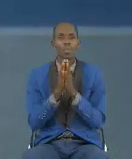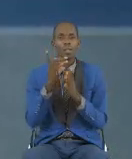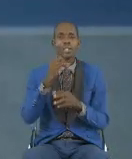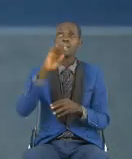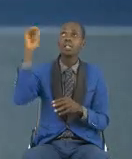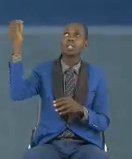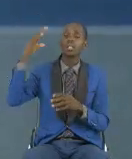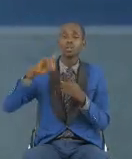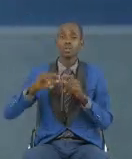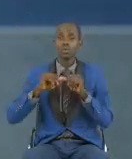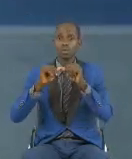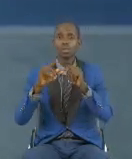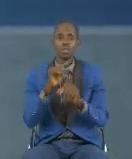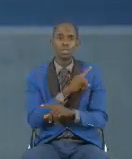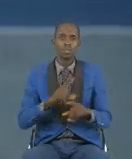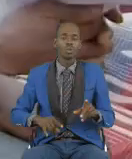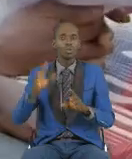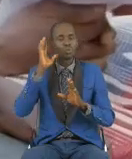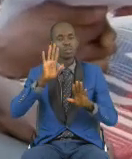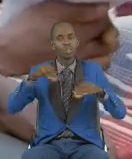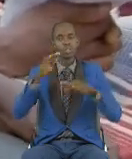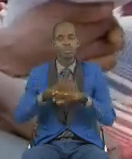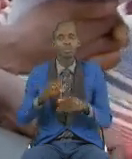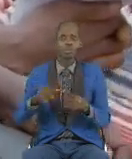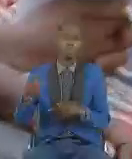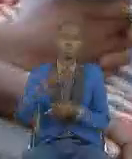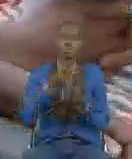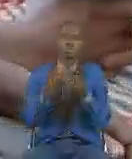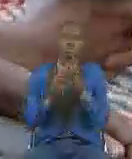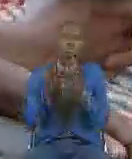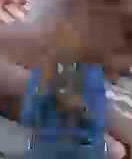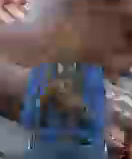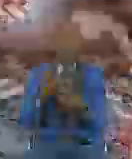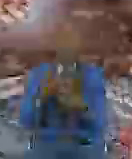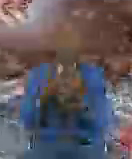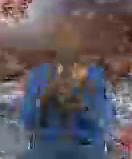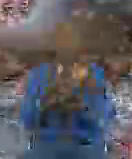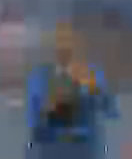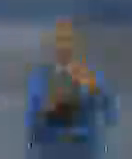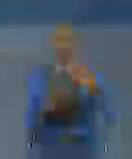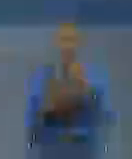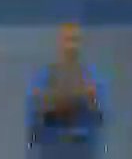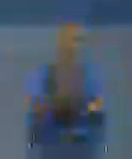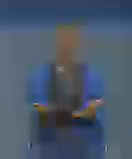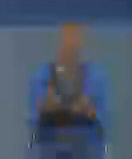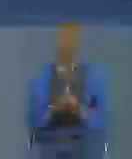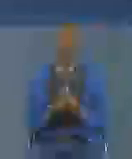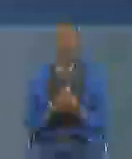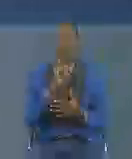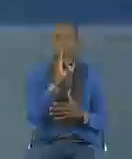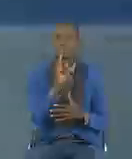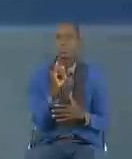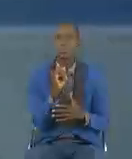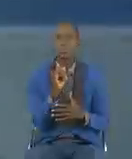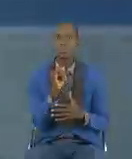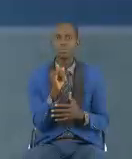the Lord will grant unto you. Amen. Number three here is